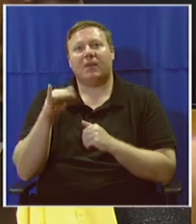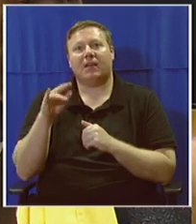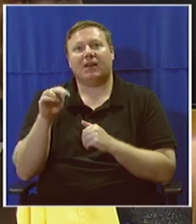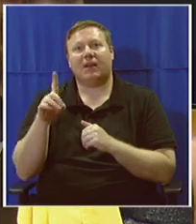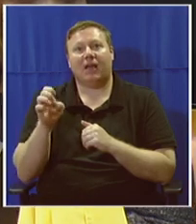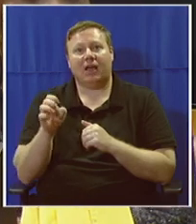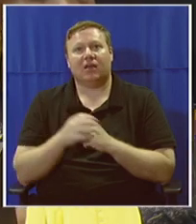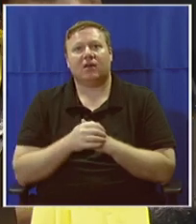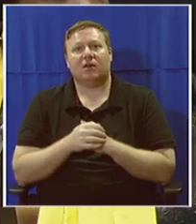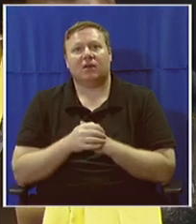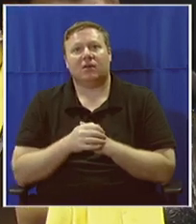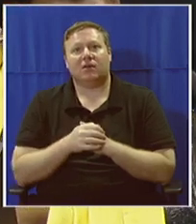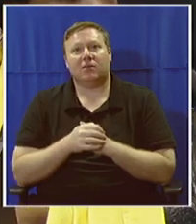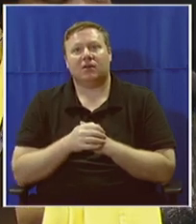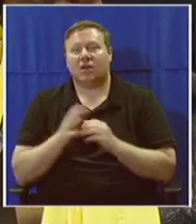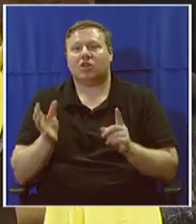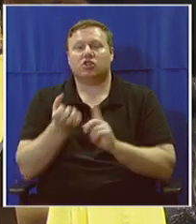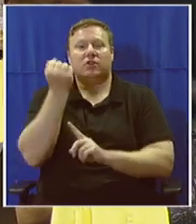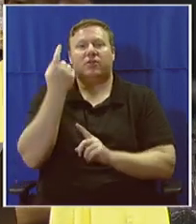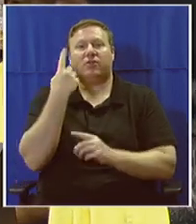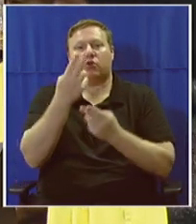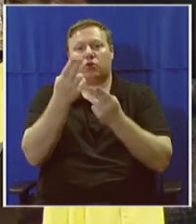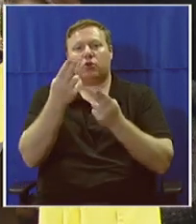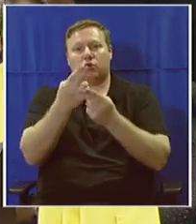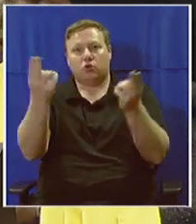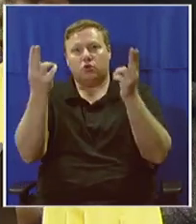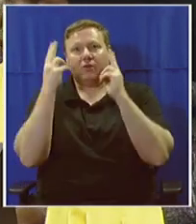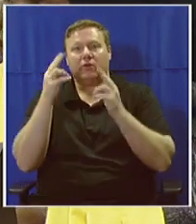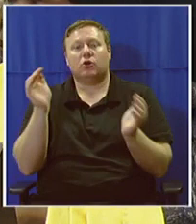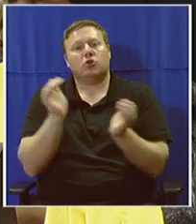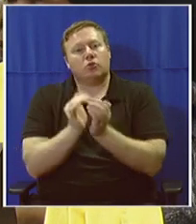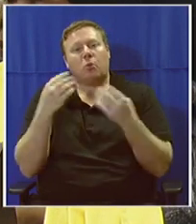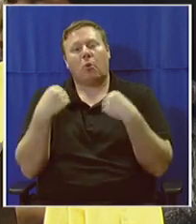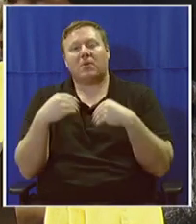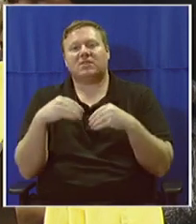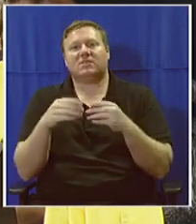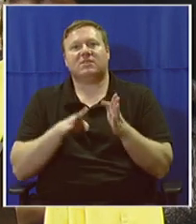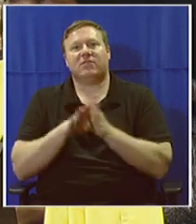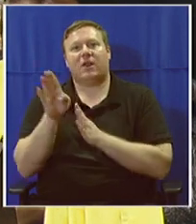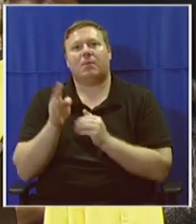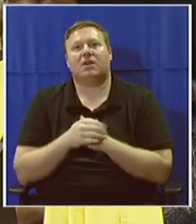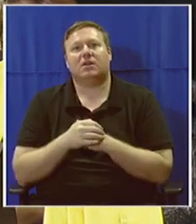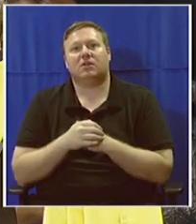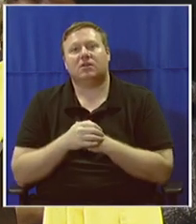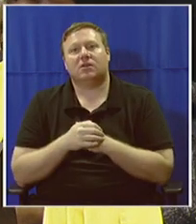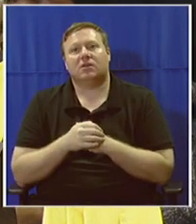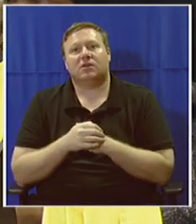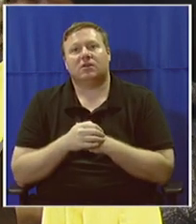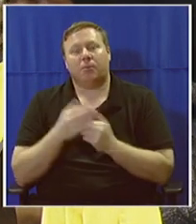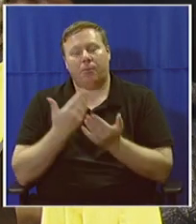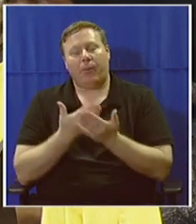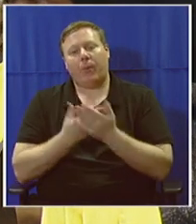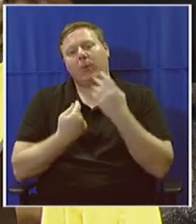neyunivesithi kwi-small business development wada waba uyakwazi ukuthengisa. Ndifuna ke